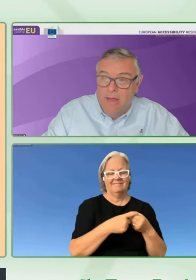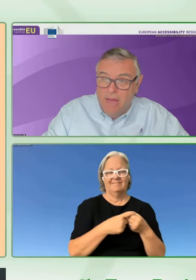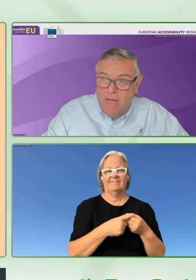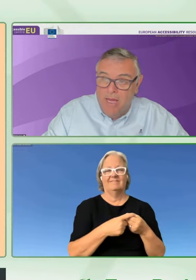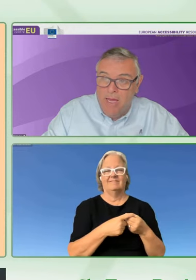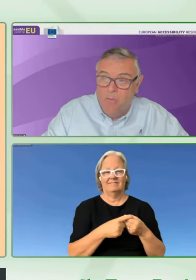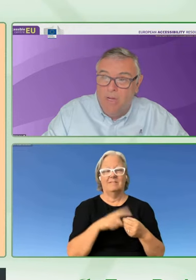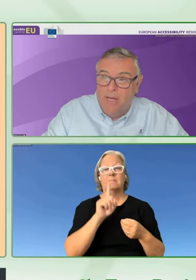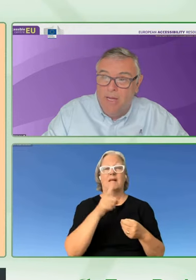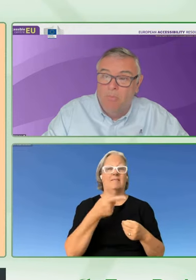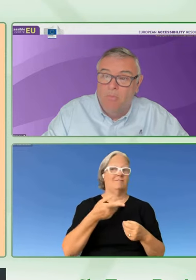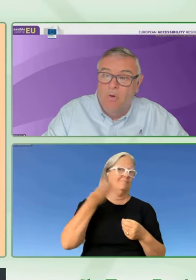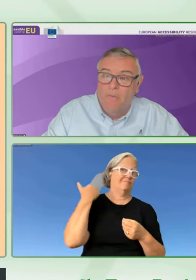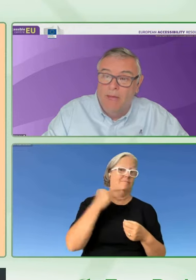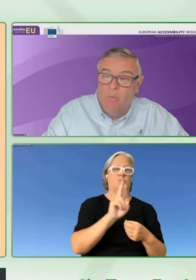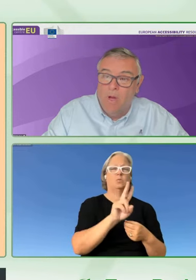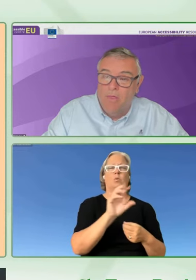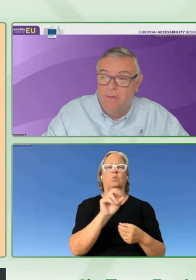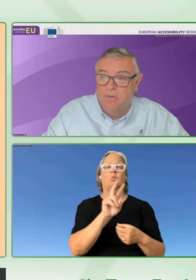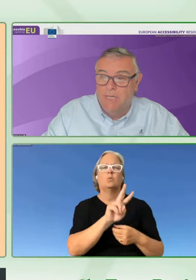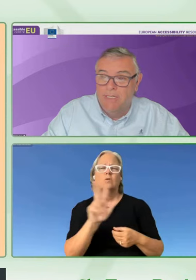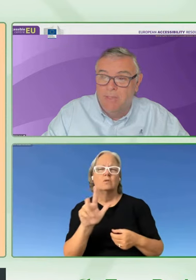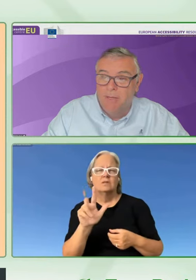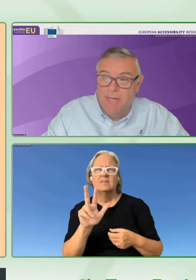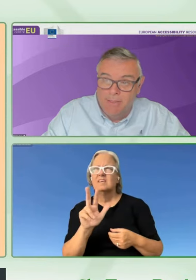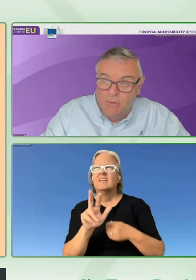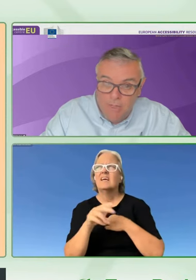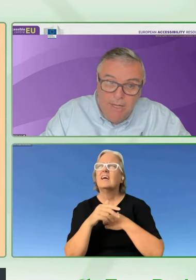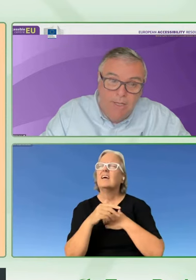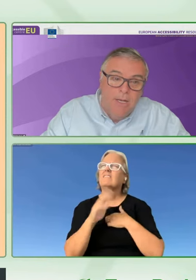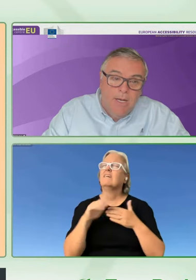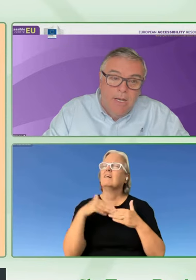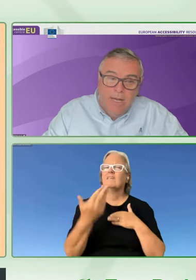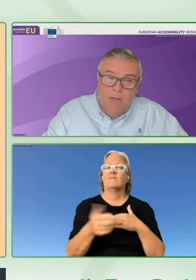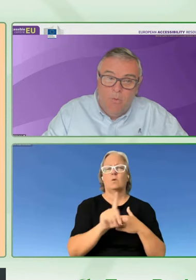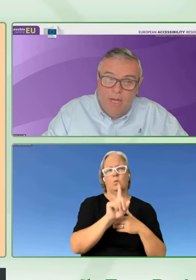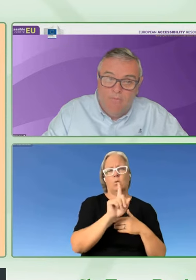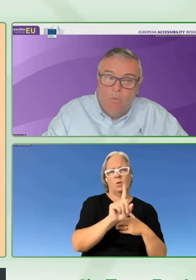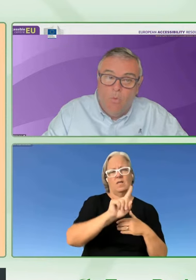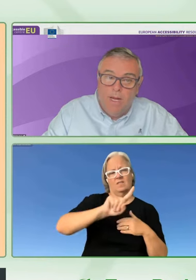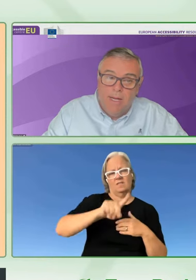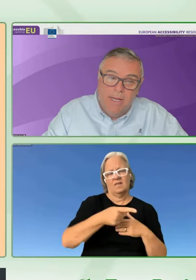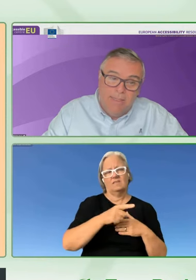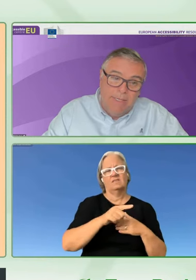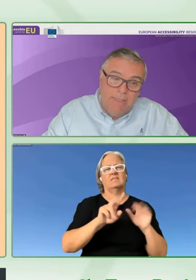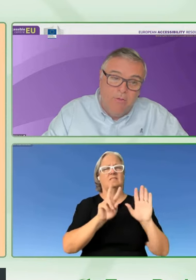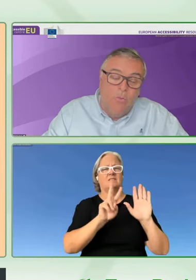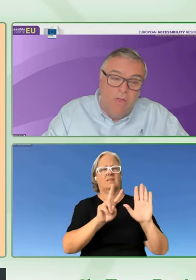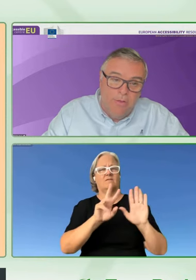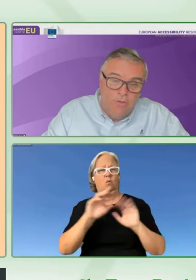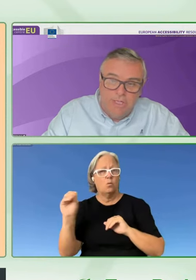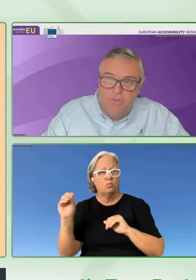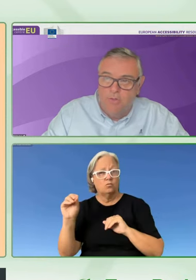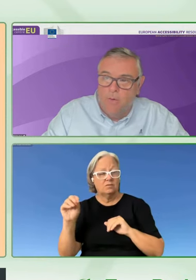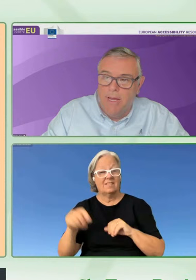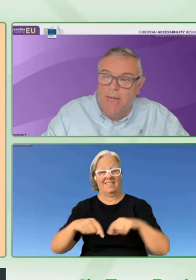year we get more than 1,700 today. We have